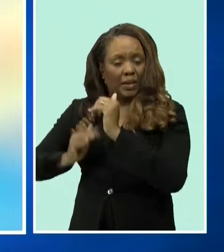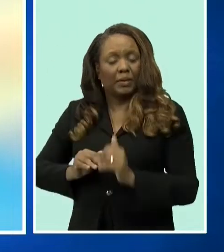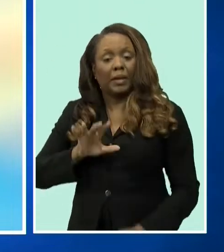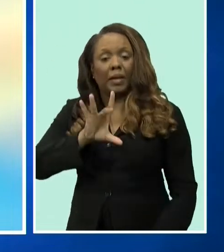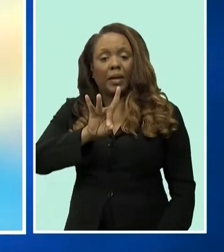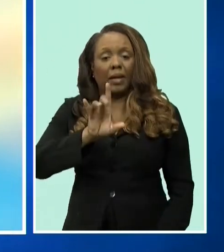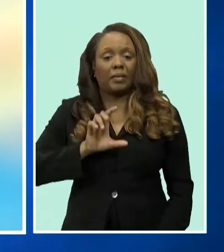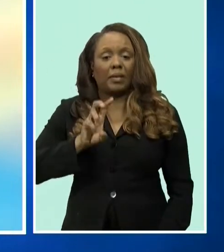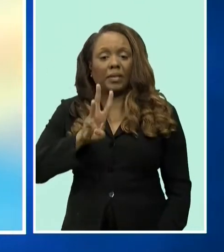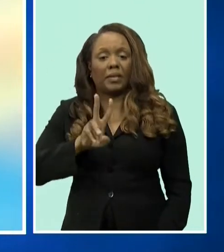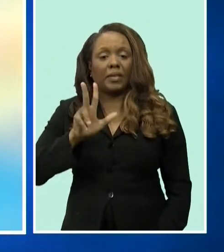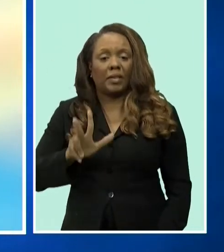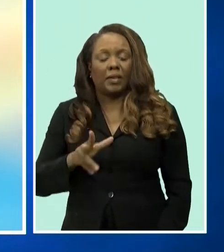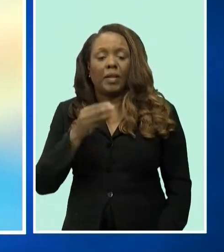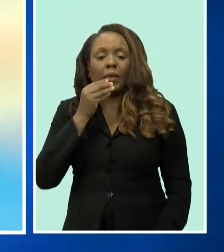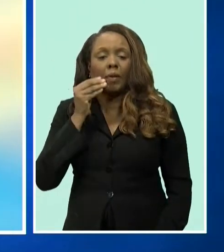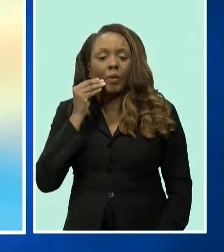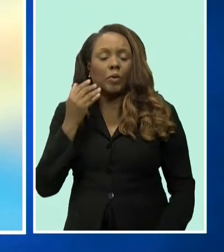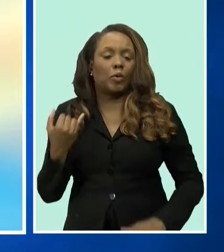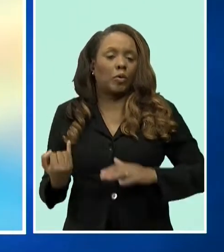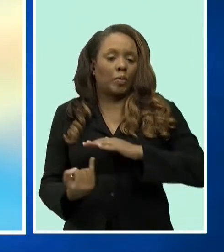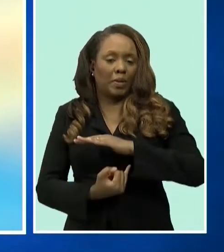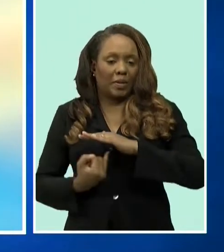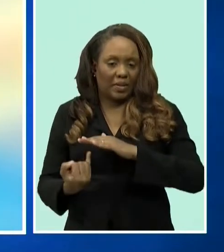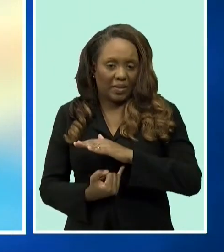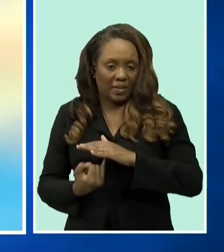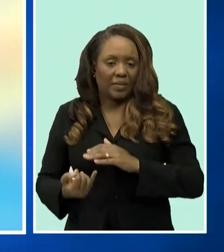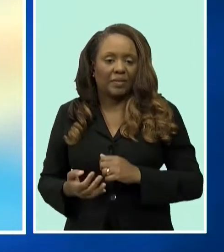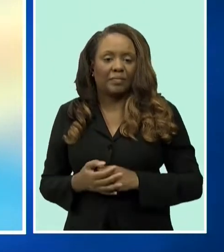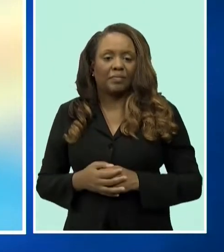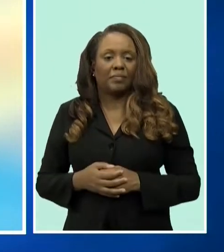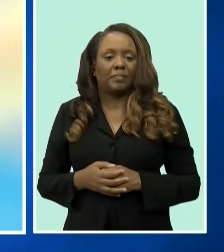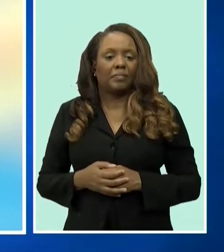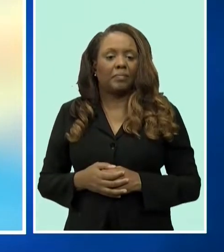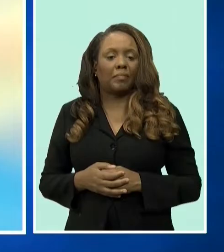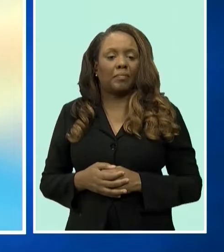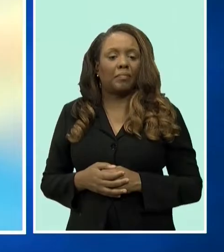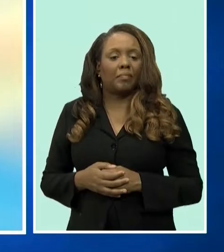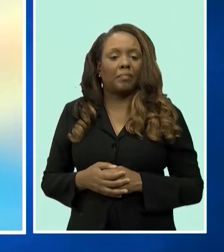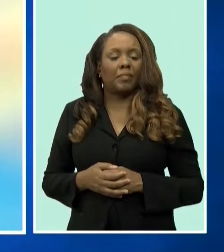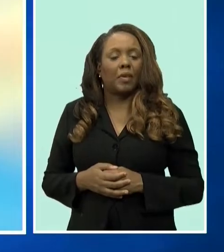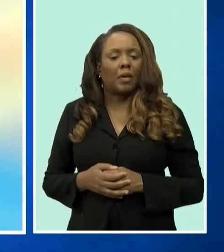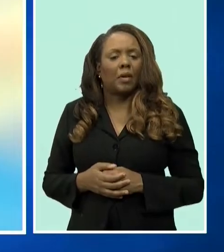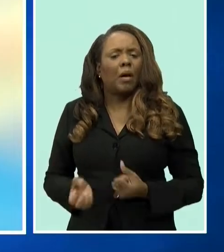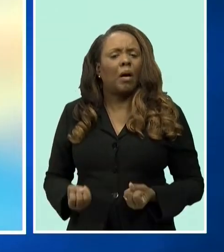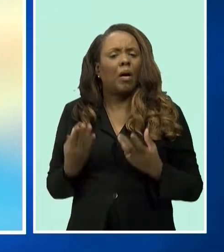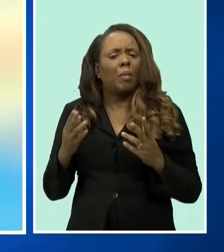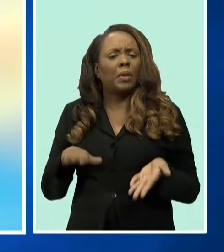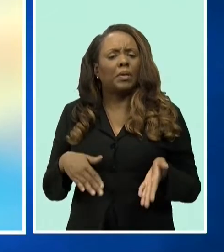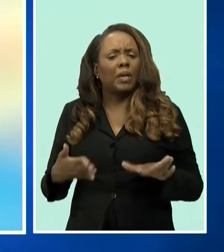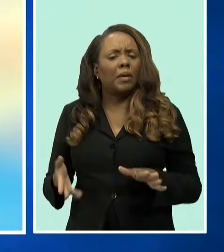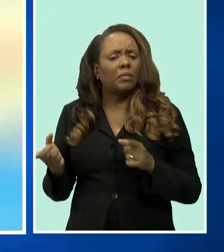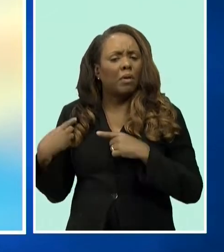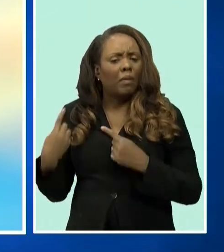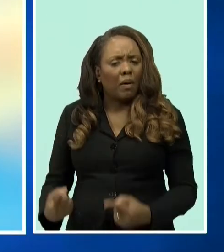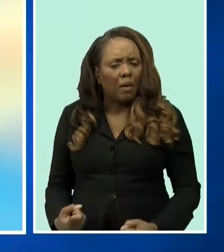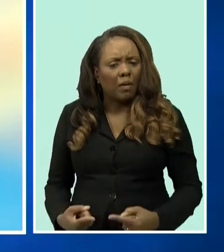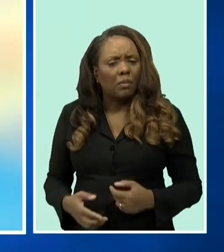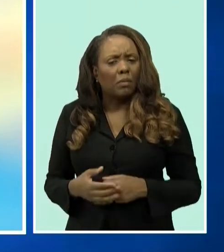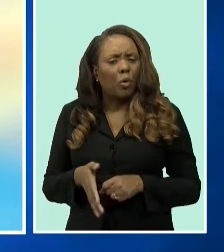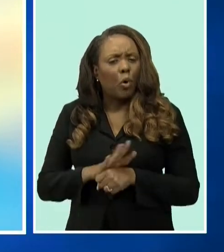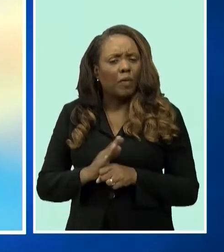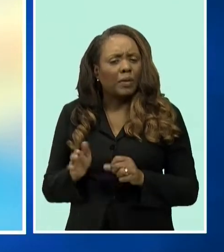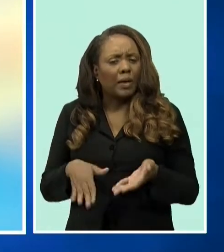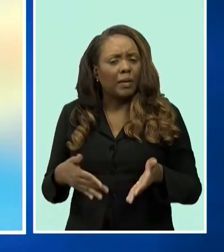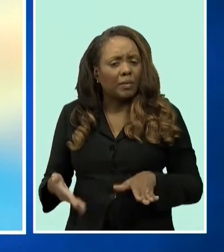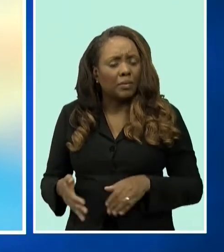and older. There were 81 people in isolation facilities, while 863 were in home isolation. As at